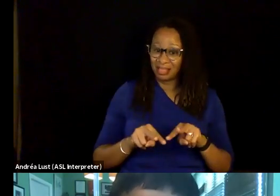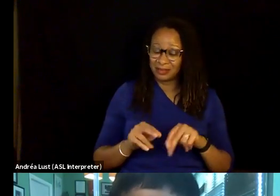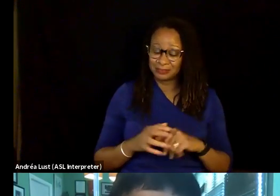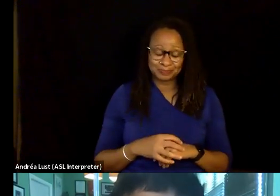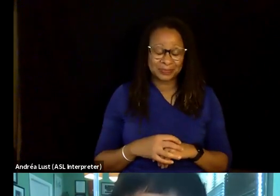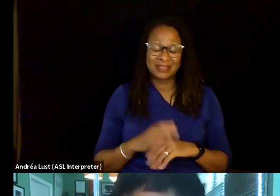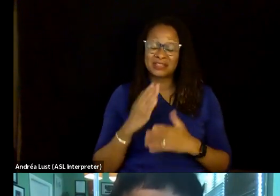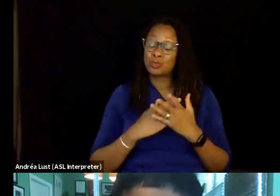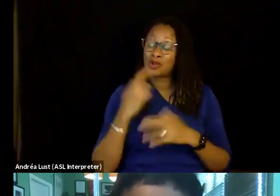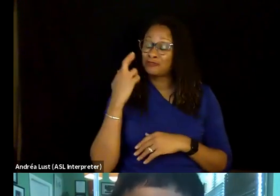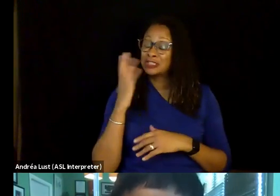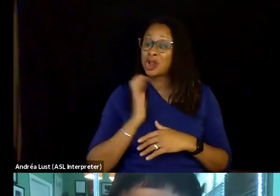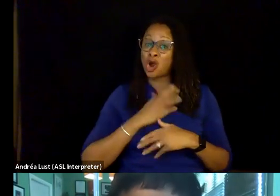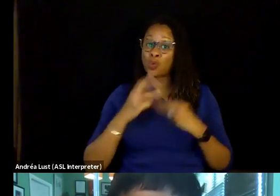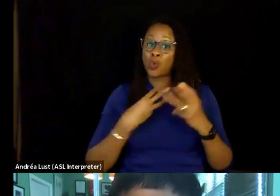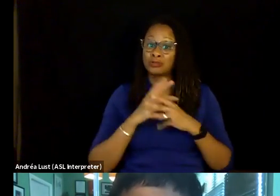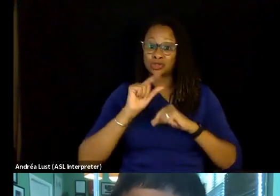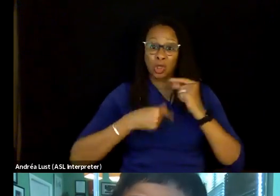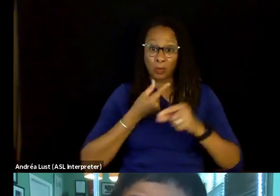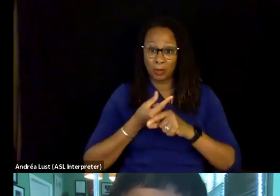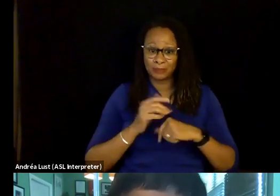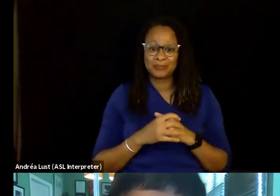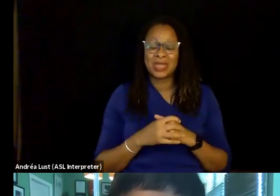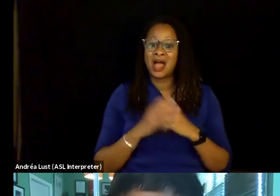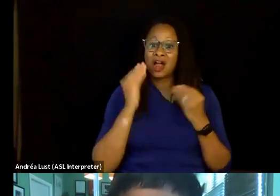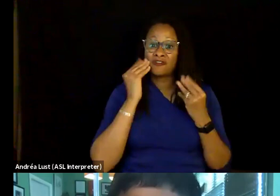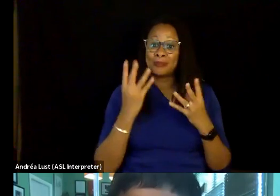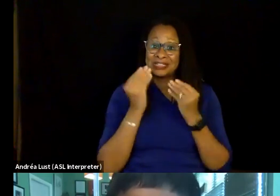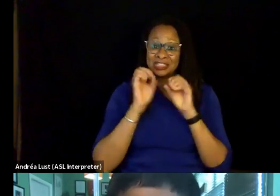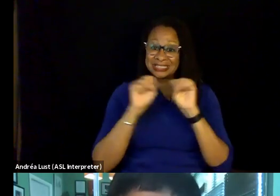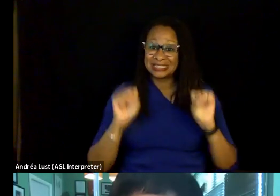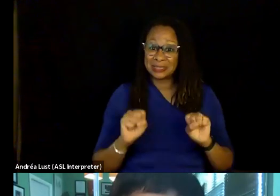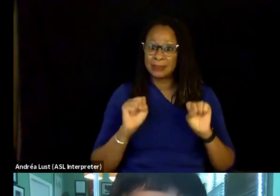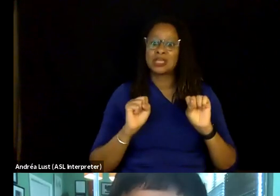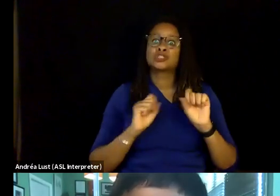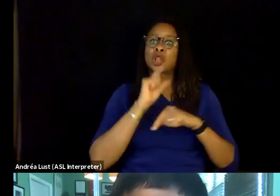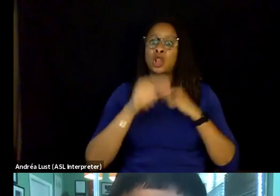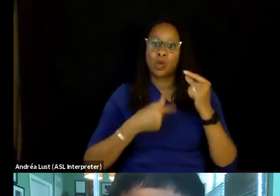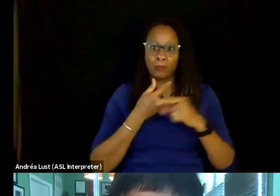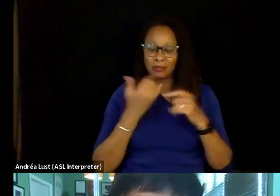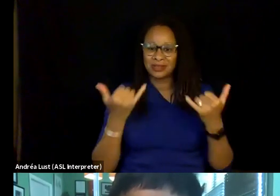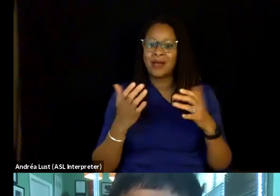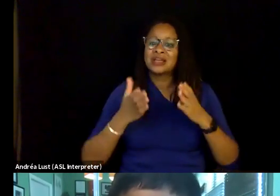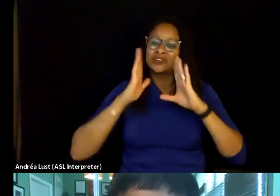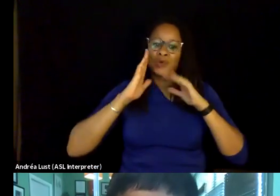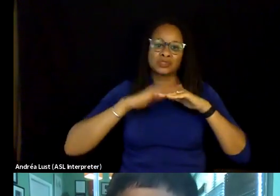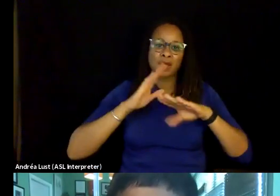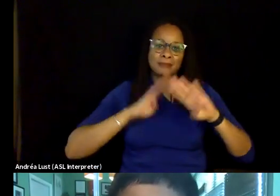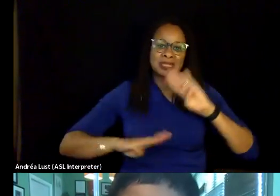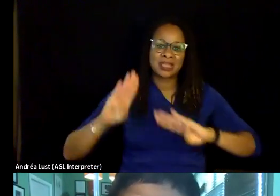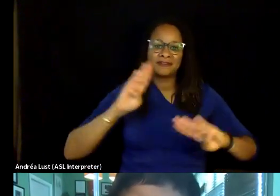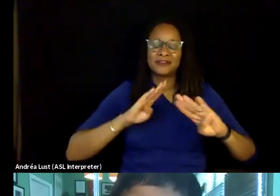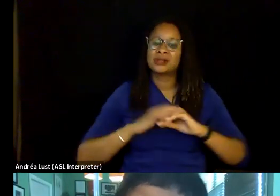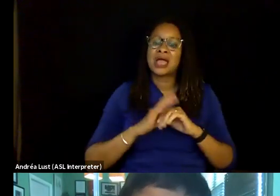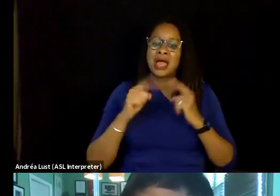that the our information ecosystem is global now, and it's focused on behavior. It is about